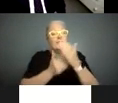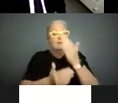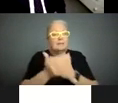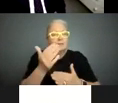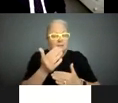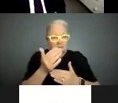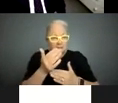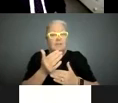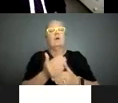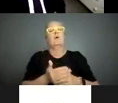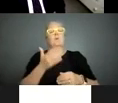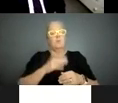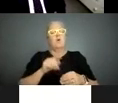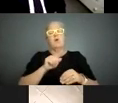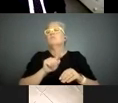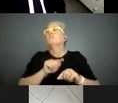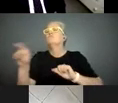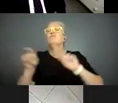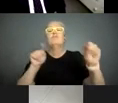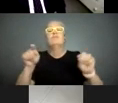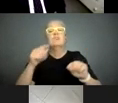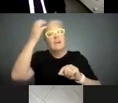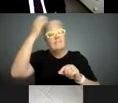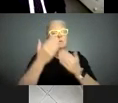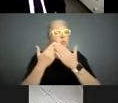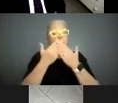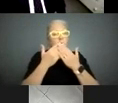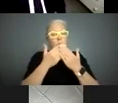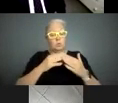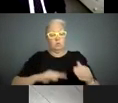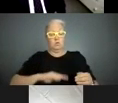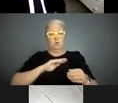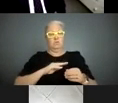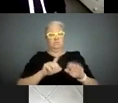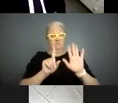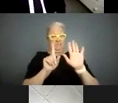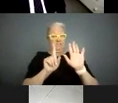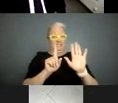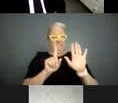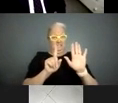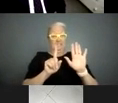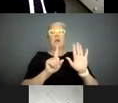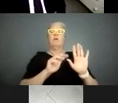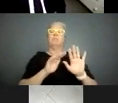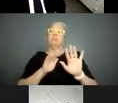government institutions from the age of 6 till they complete their 12 years of schooling. The